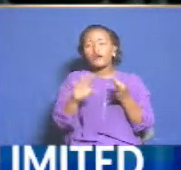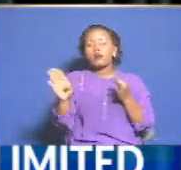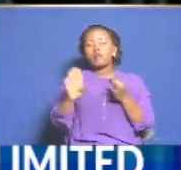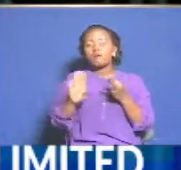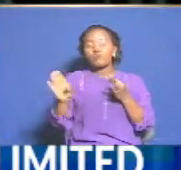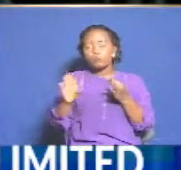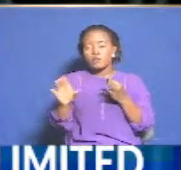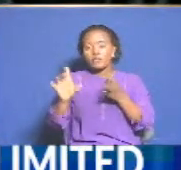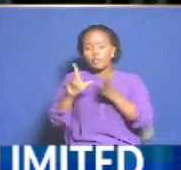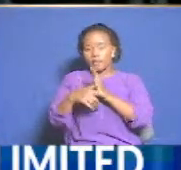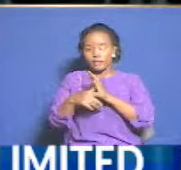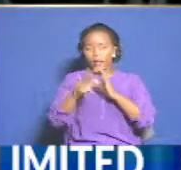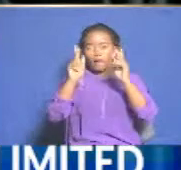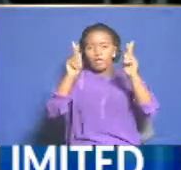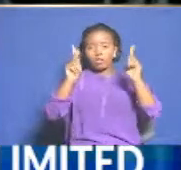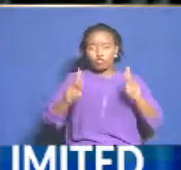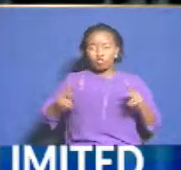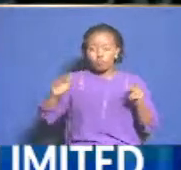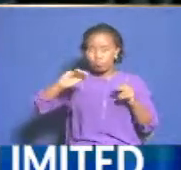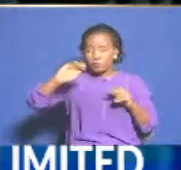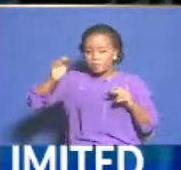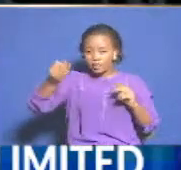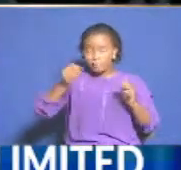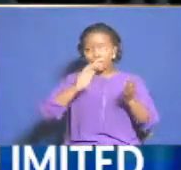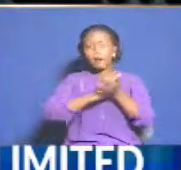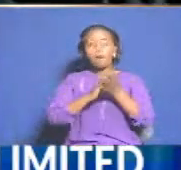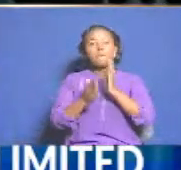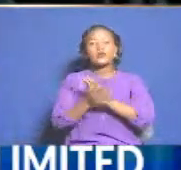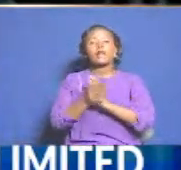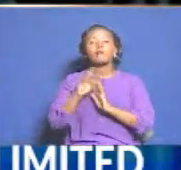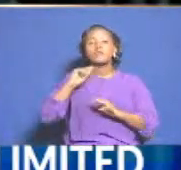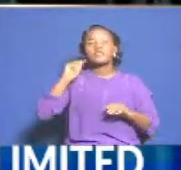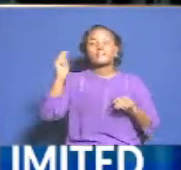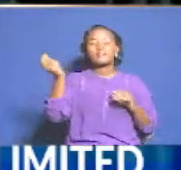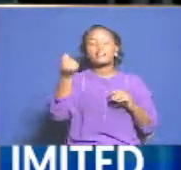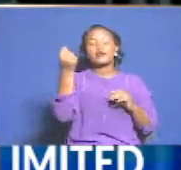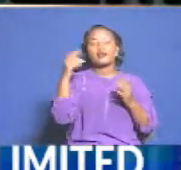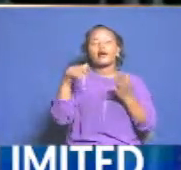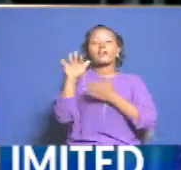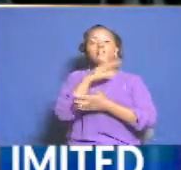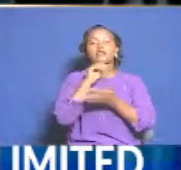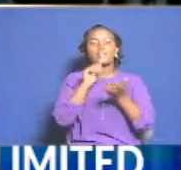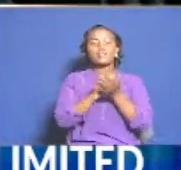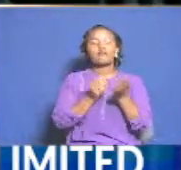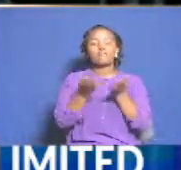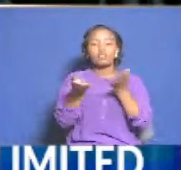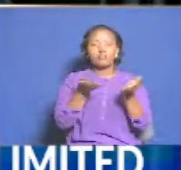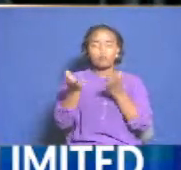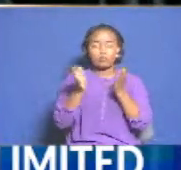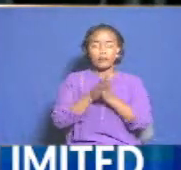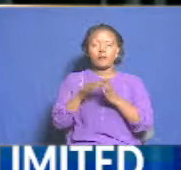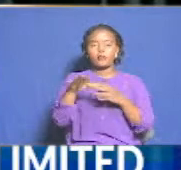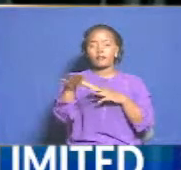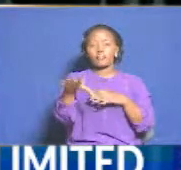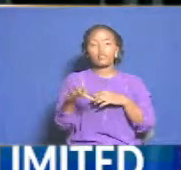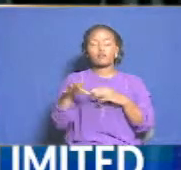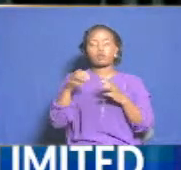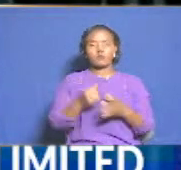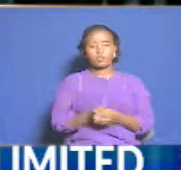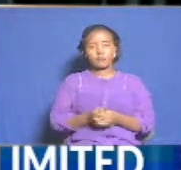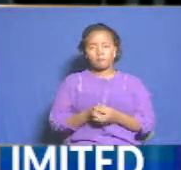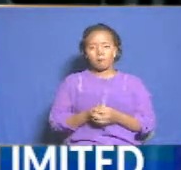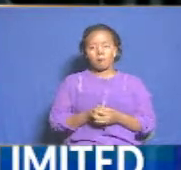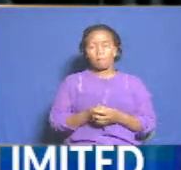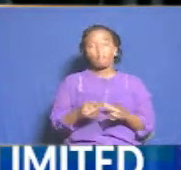City becomes Kenya's frontier for trade and transport in this region. With an